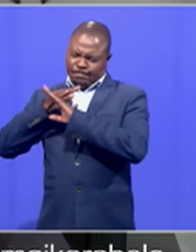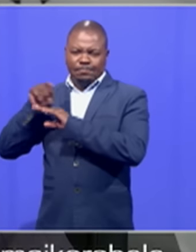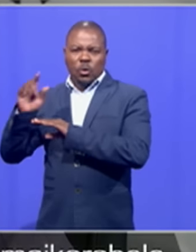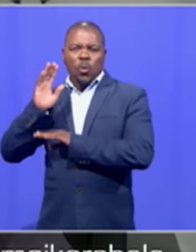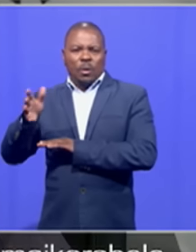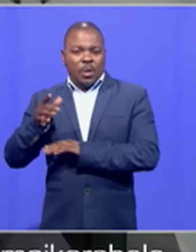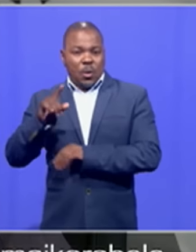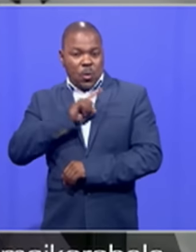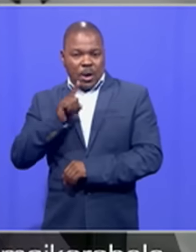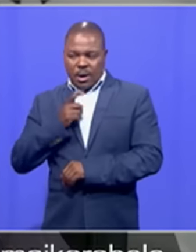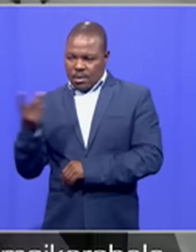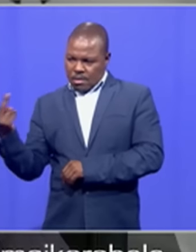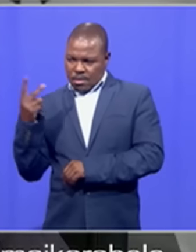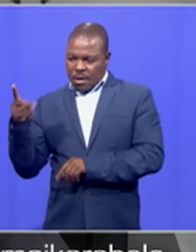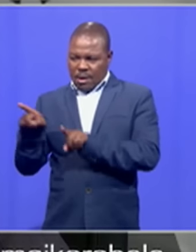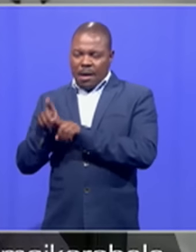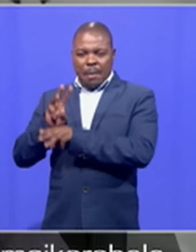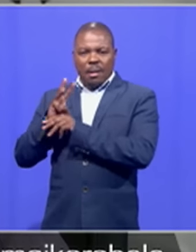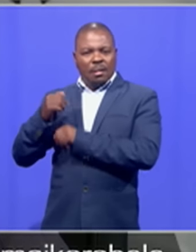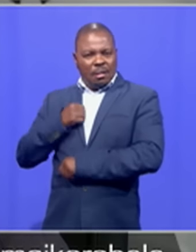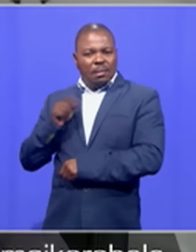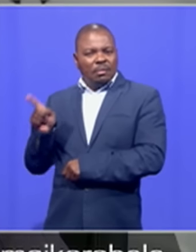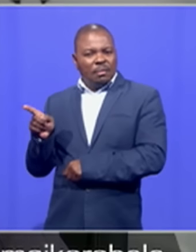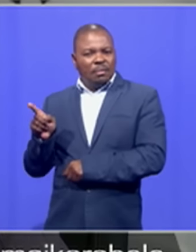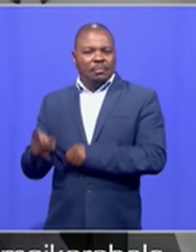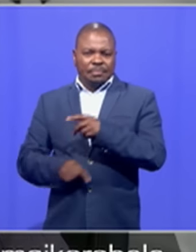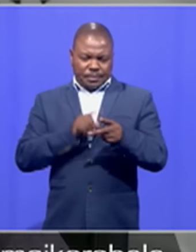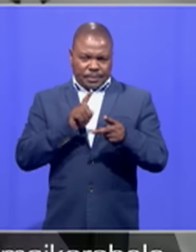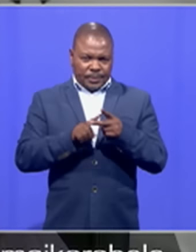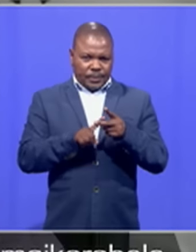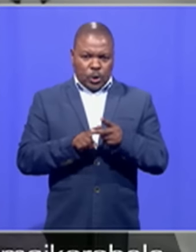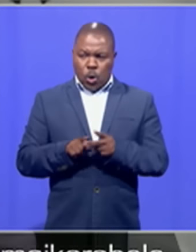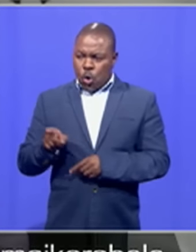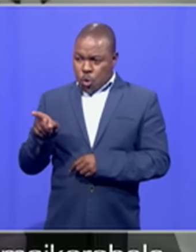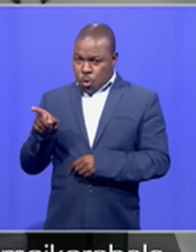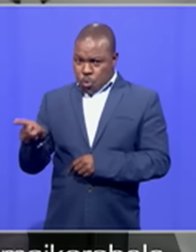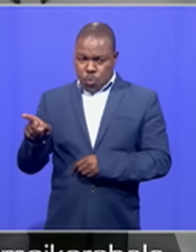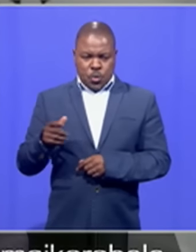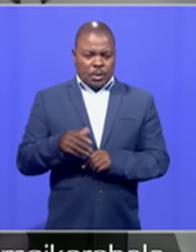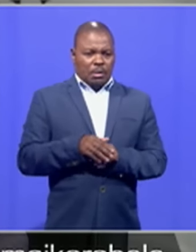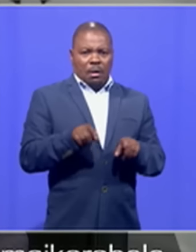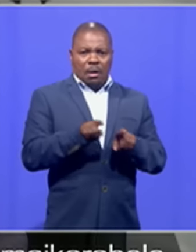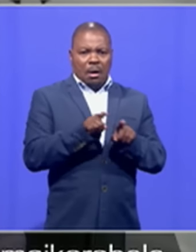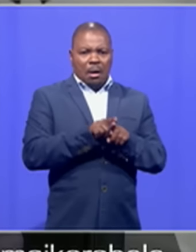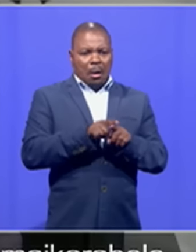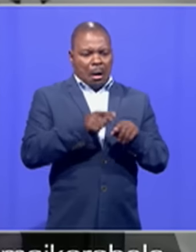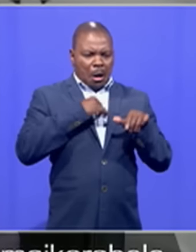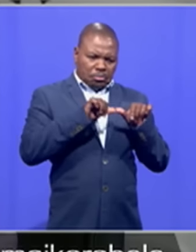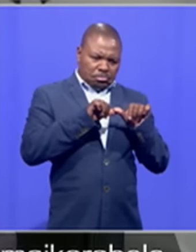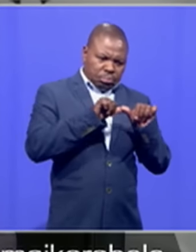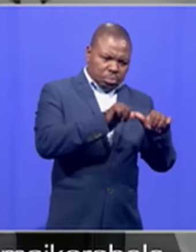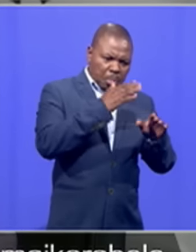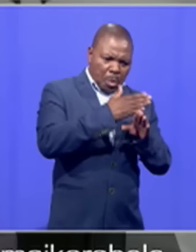because you are my mother. You have not only secured my continued employment in the municipality, but